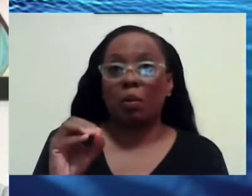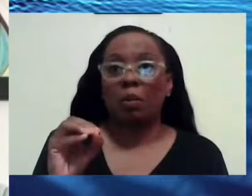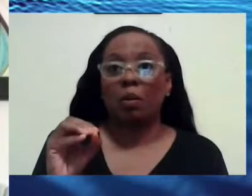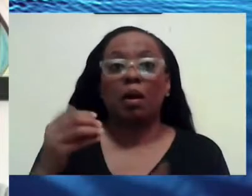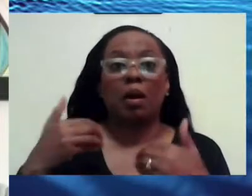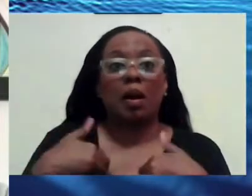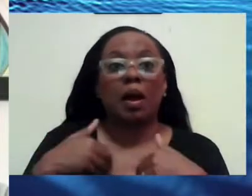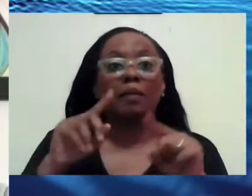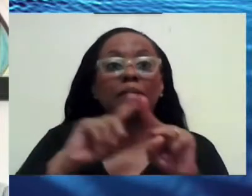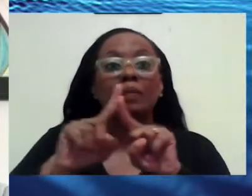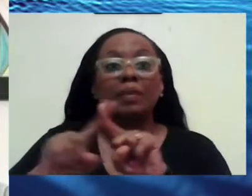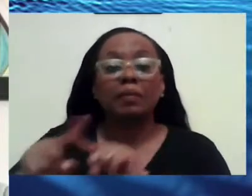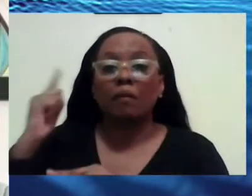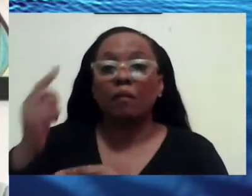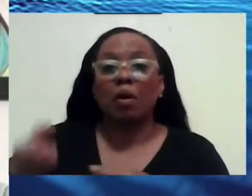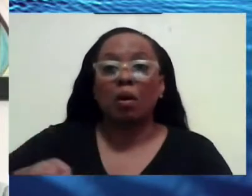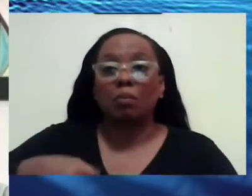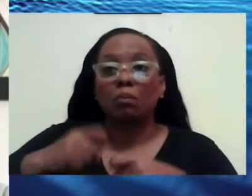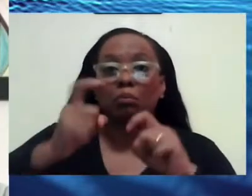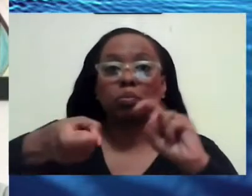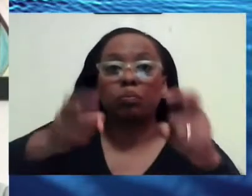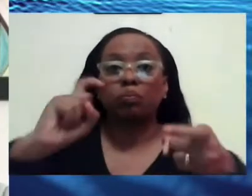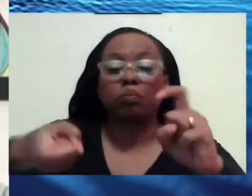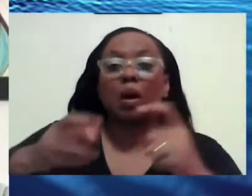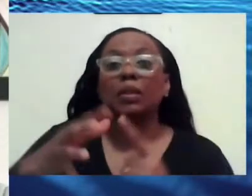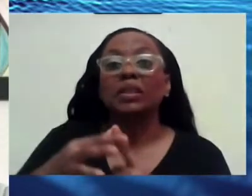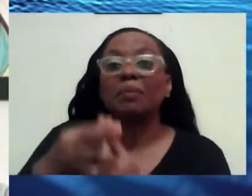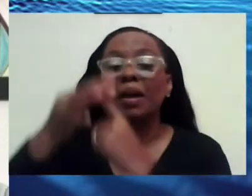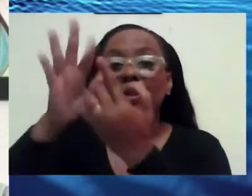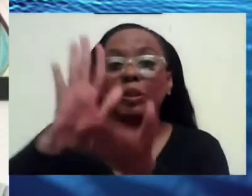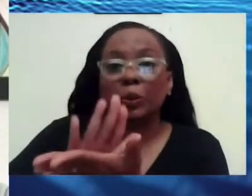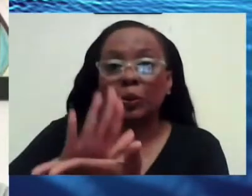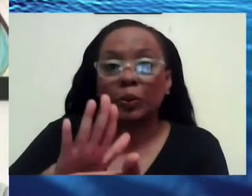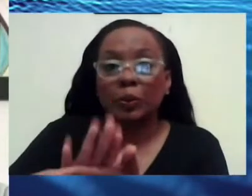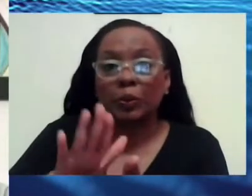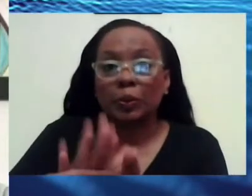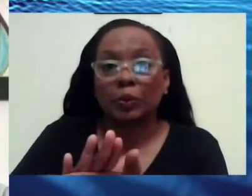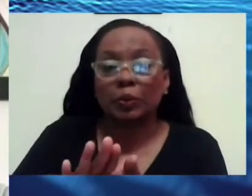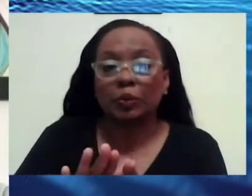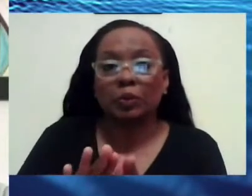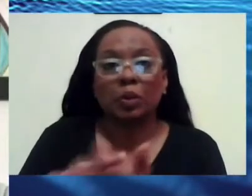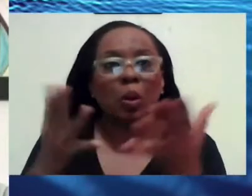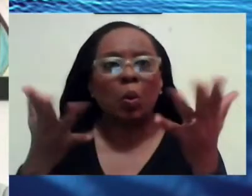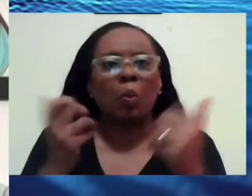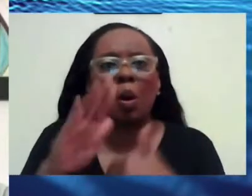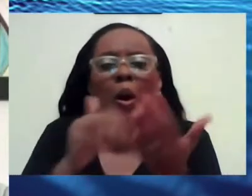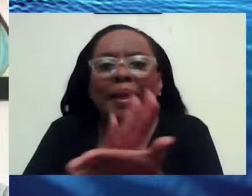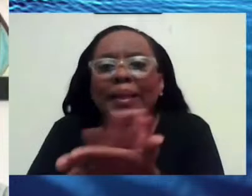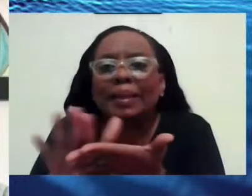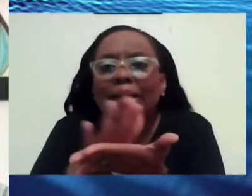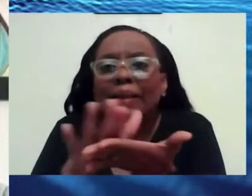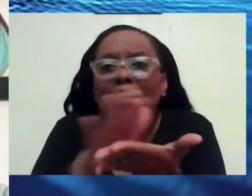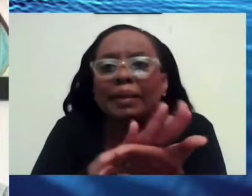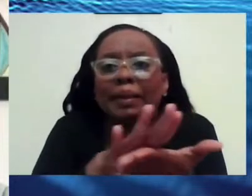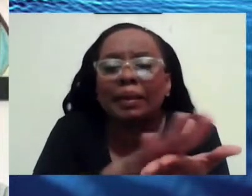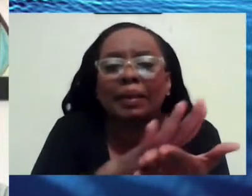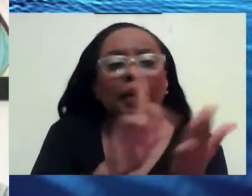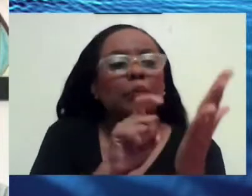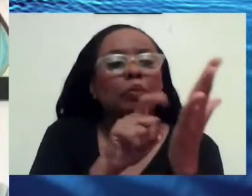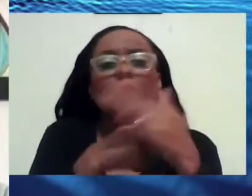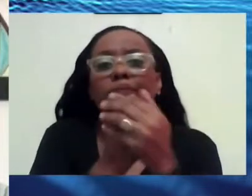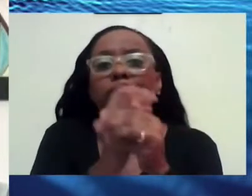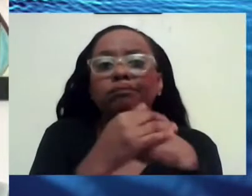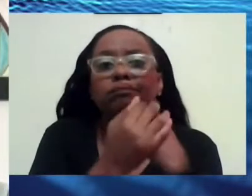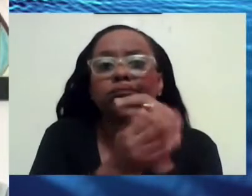even at the end of last term that we wanted to make sure that those schools had all of these special sanitizing materials and certainly creating